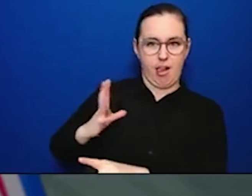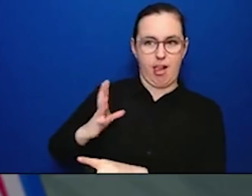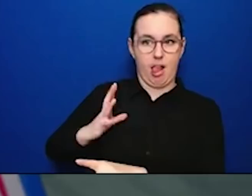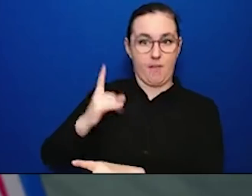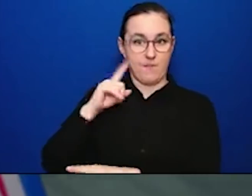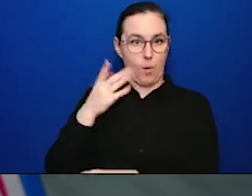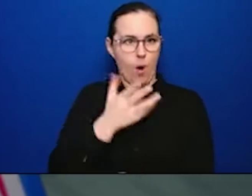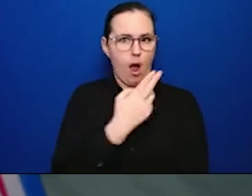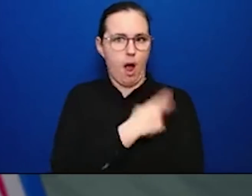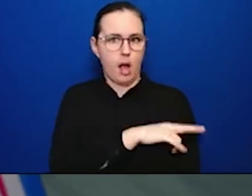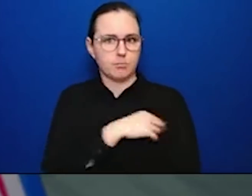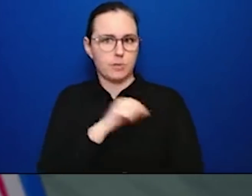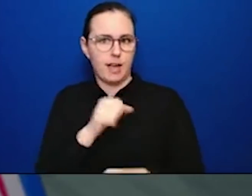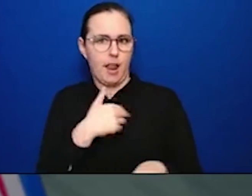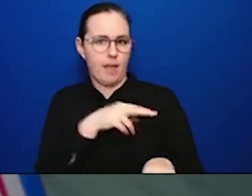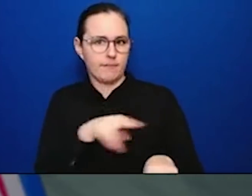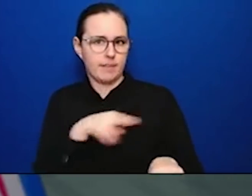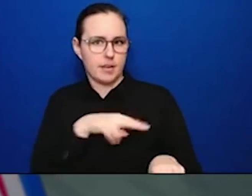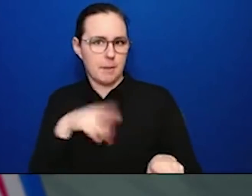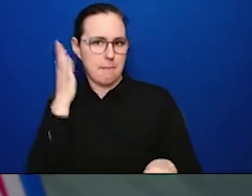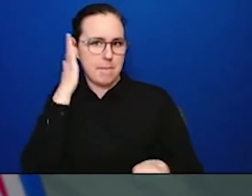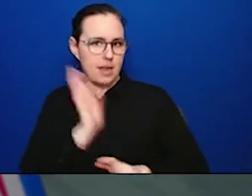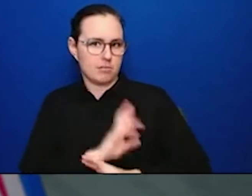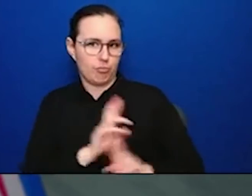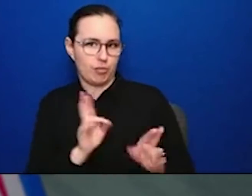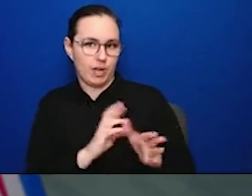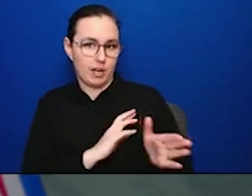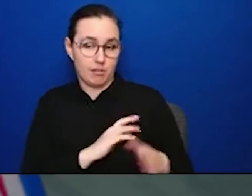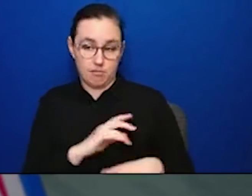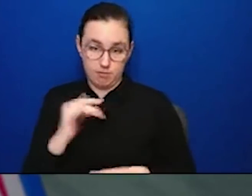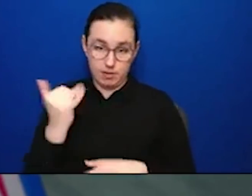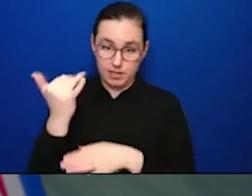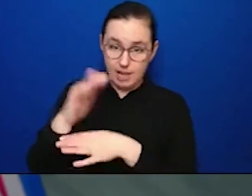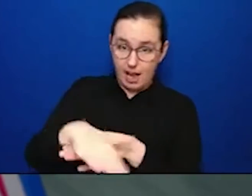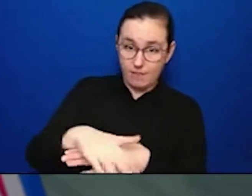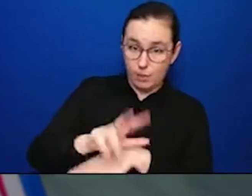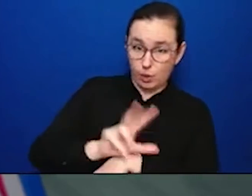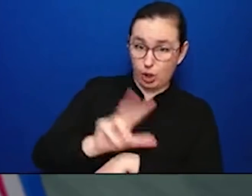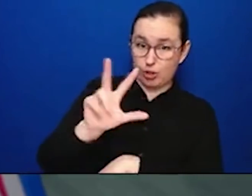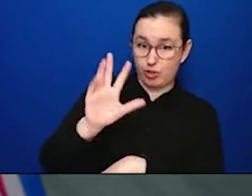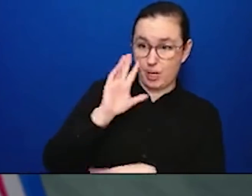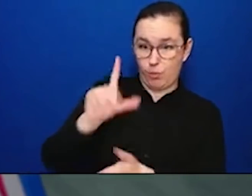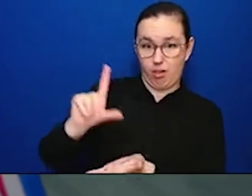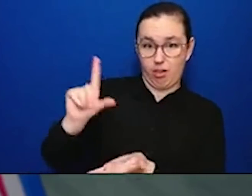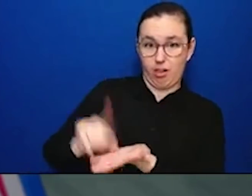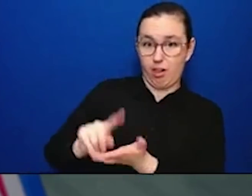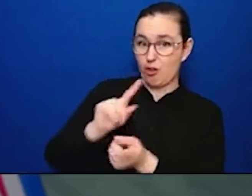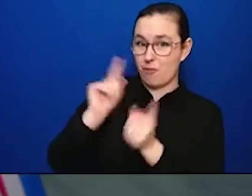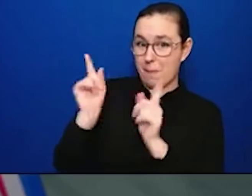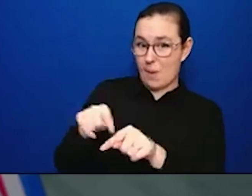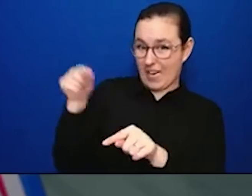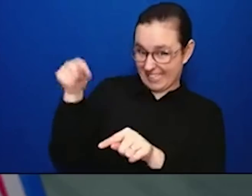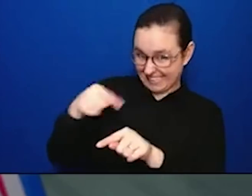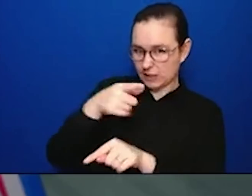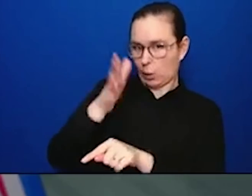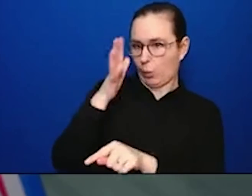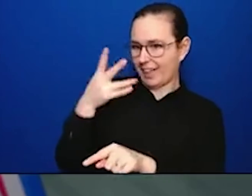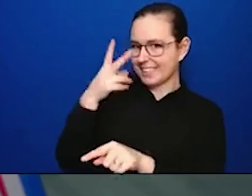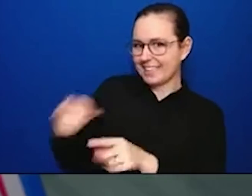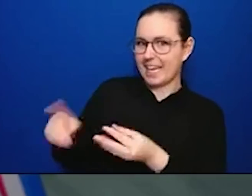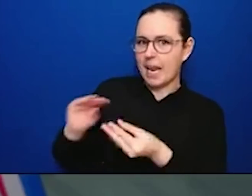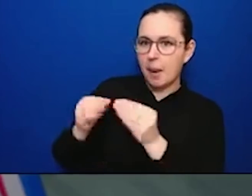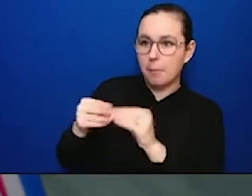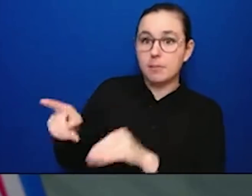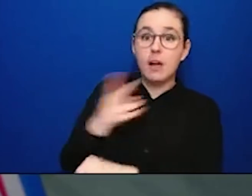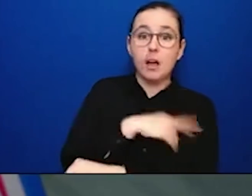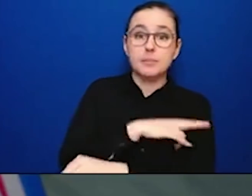the report comes out at 3 o'clock today, you'll see an increase in hospitalizations. We haven't seen the dramatic increase they've seen in some jurisdictions, but we're preparing for